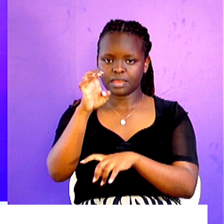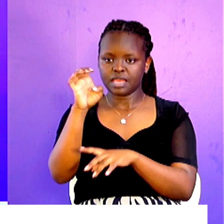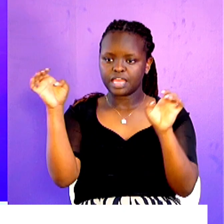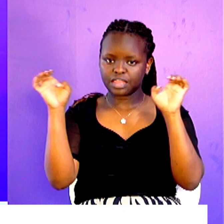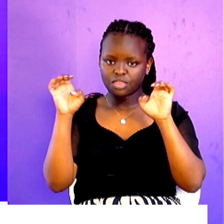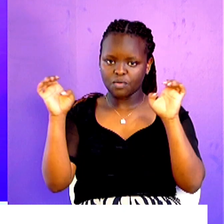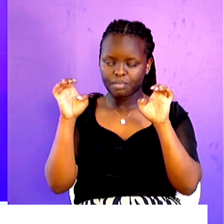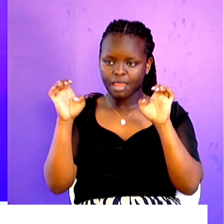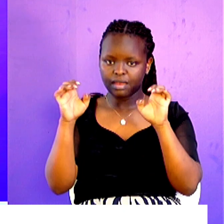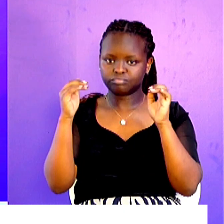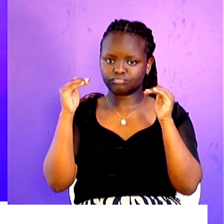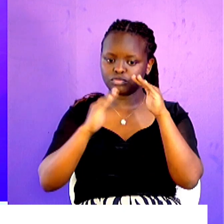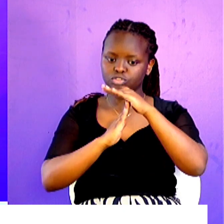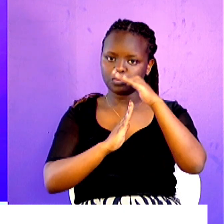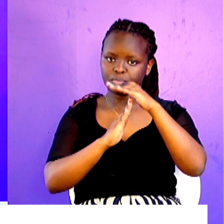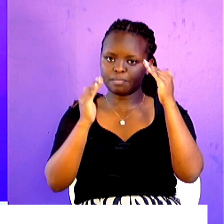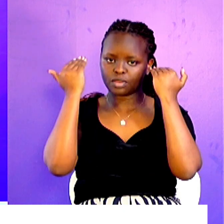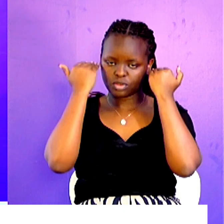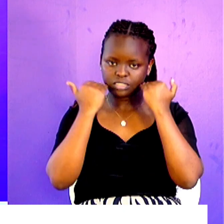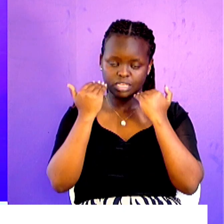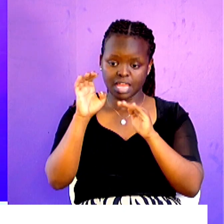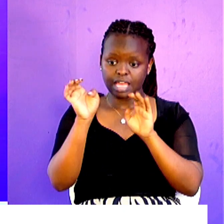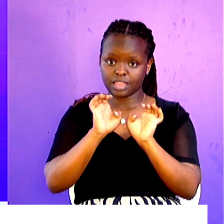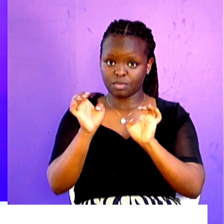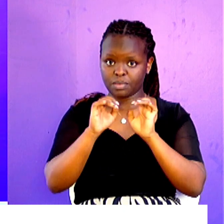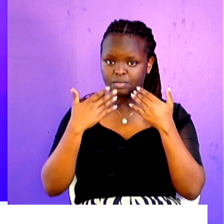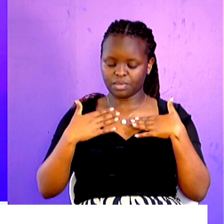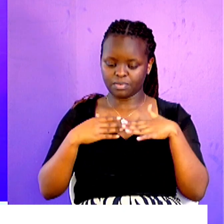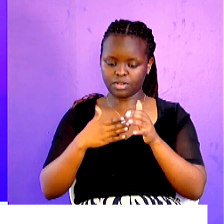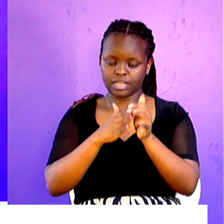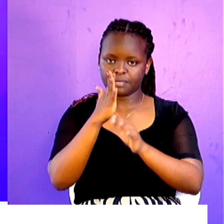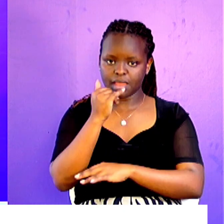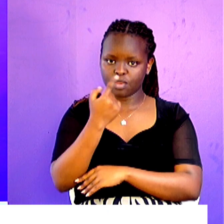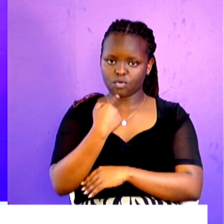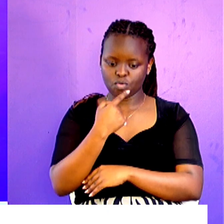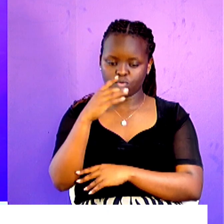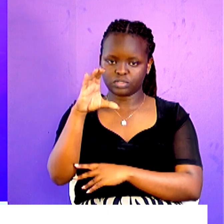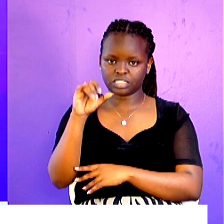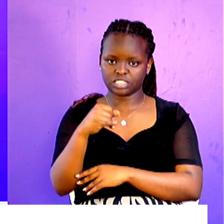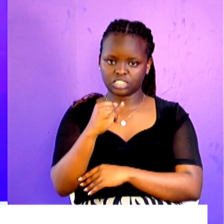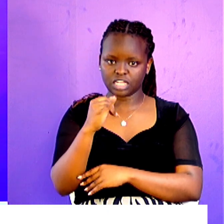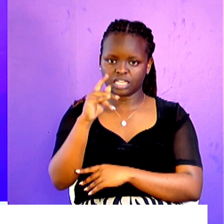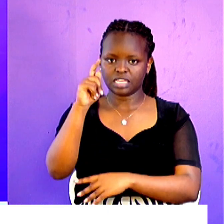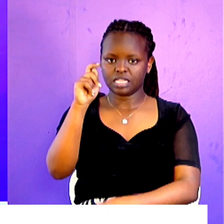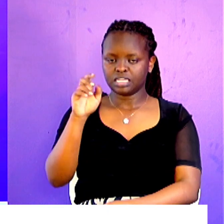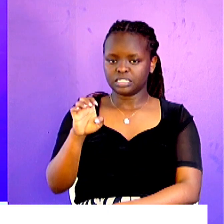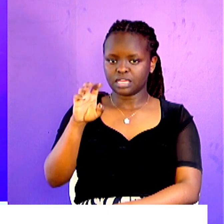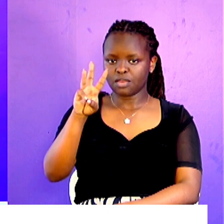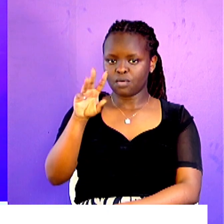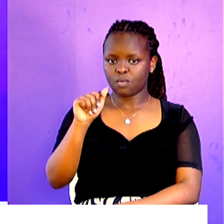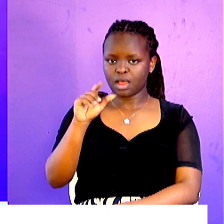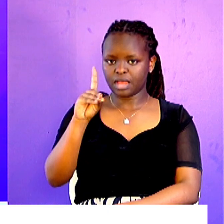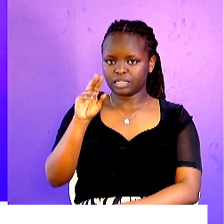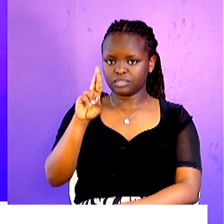Court. The Ethiopian delegation, led by Chief Justice Tewodros Kebede, is